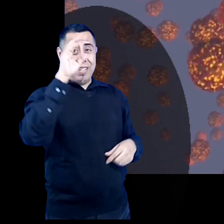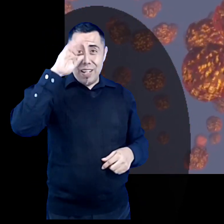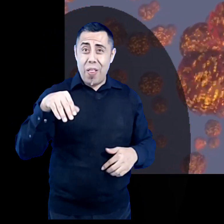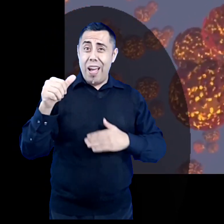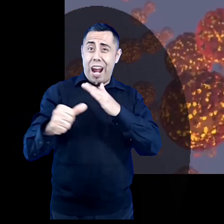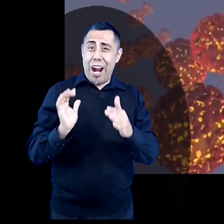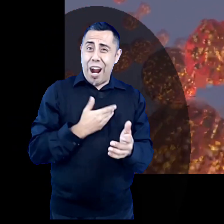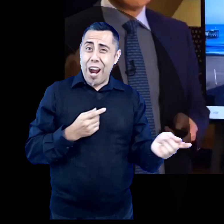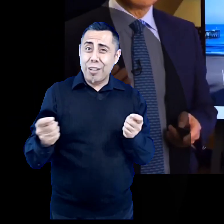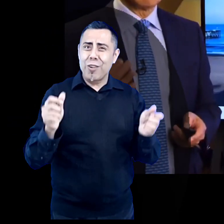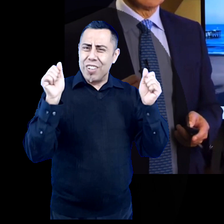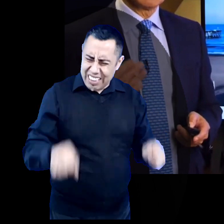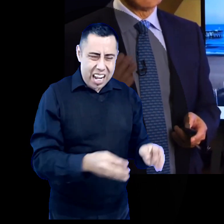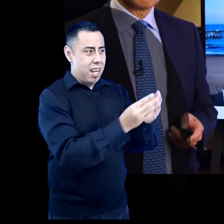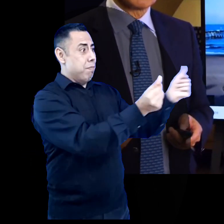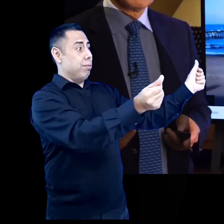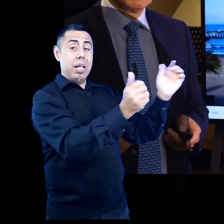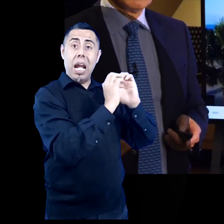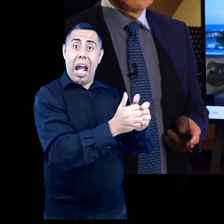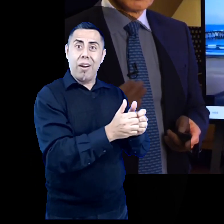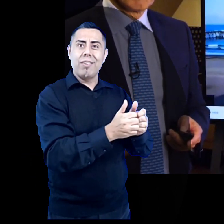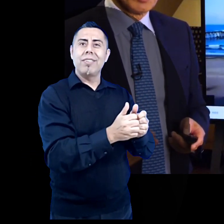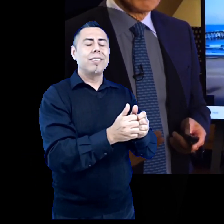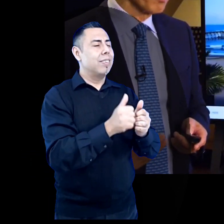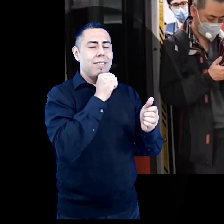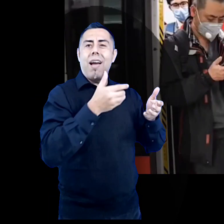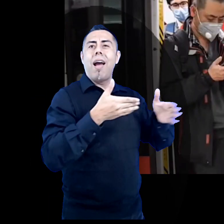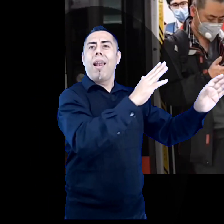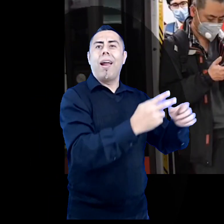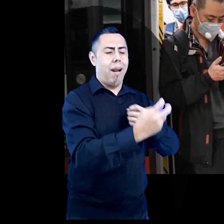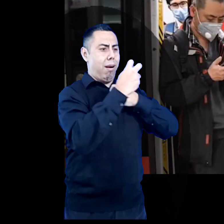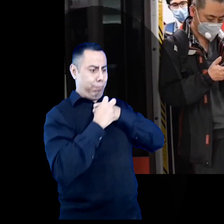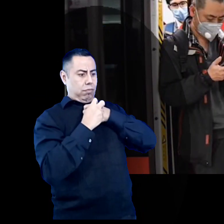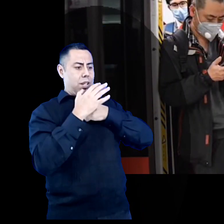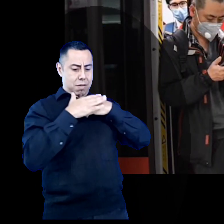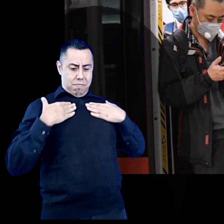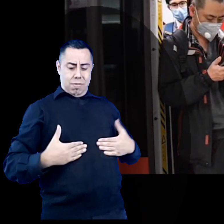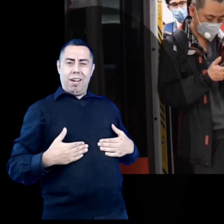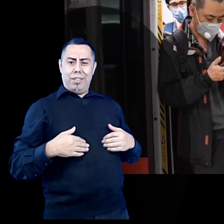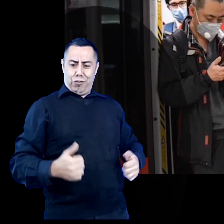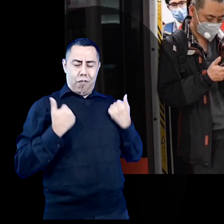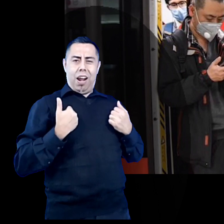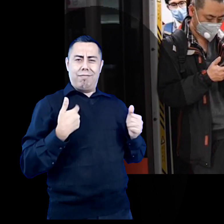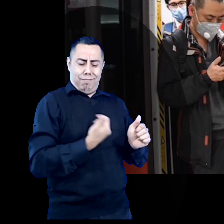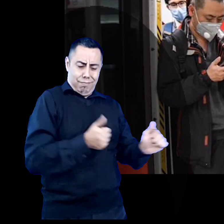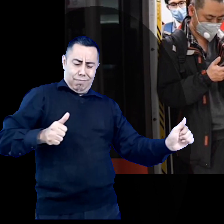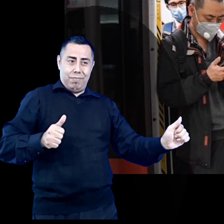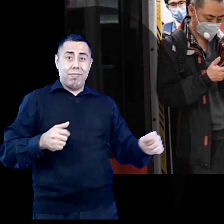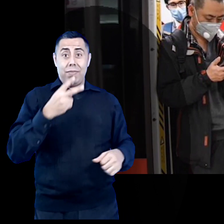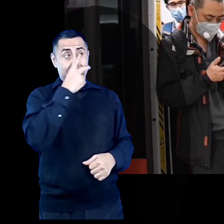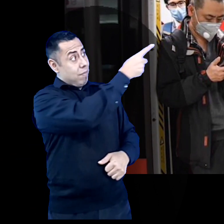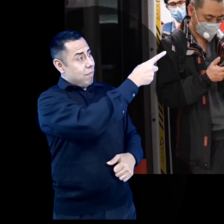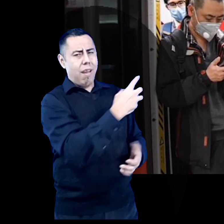extinction of this virus by not giving it a host to survive. These young people at least are wearing